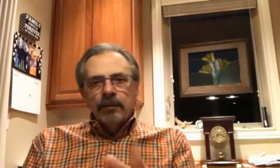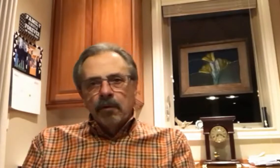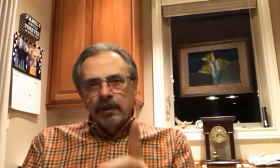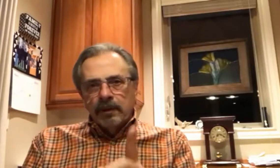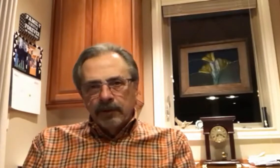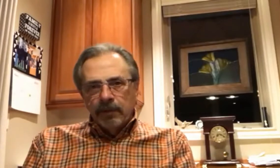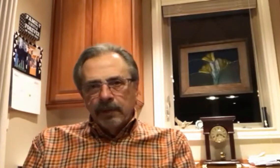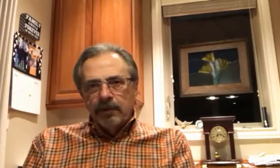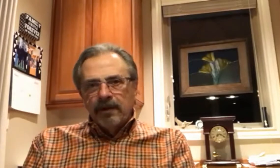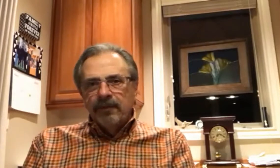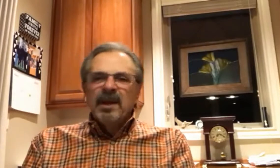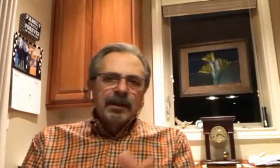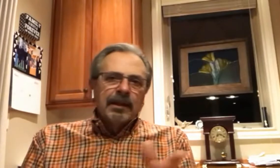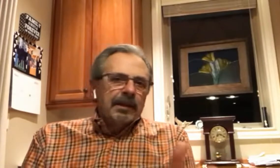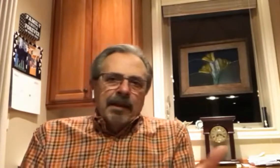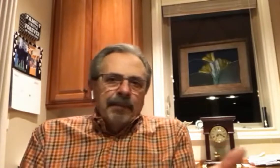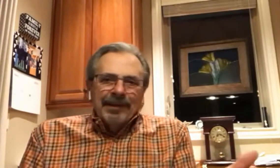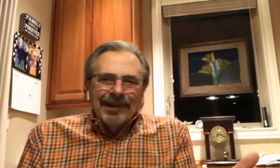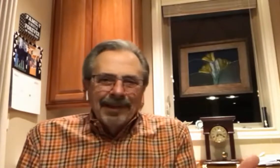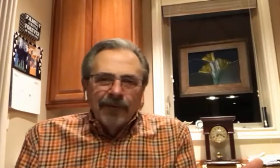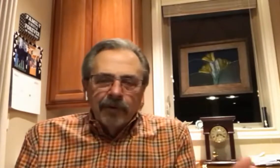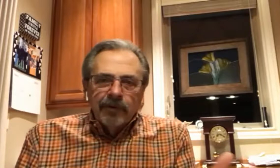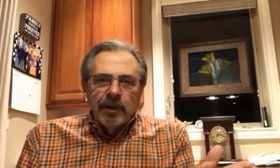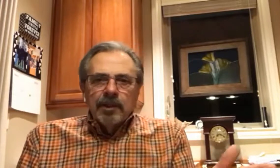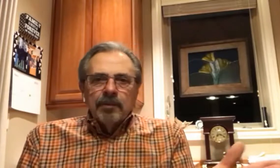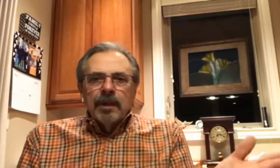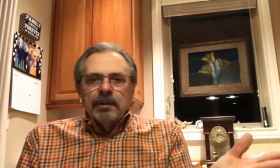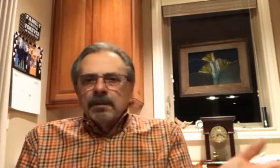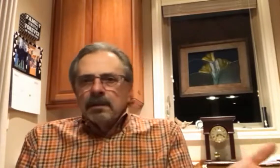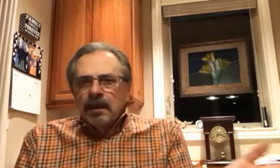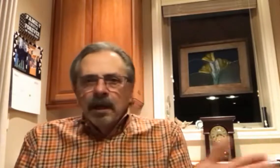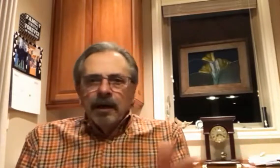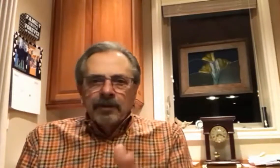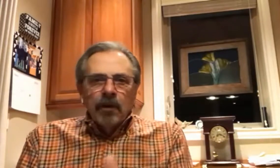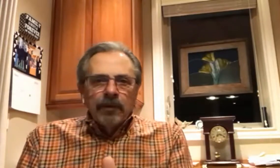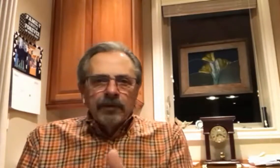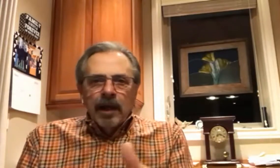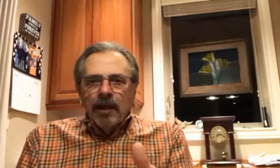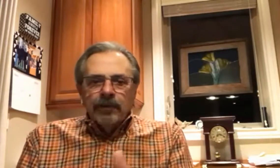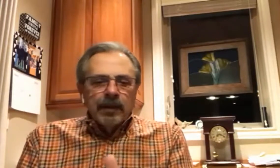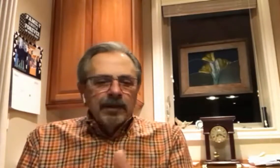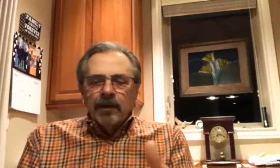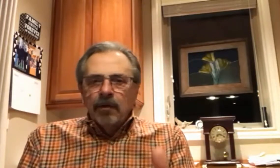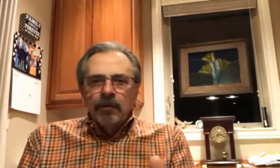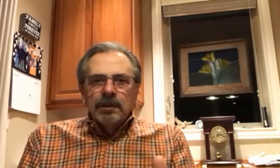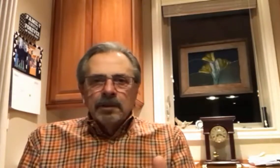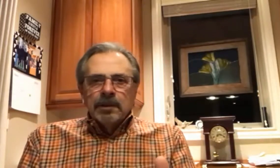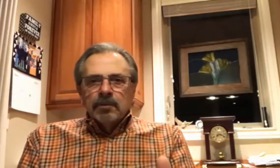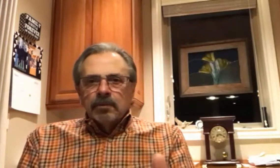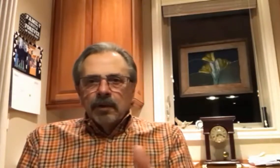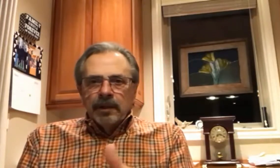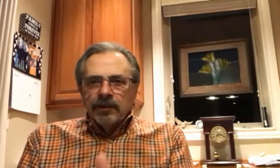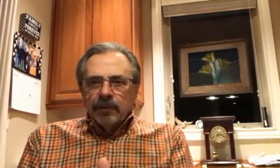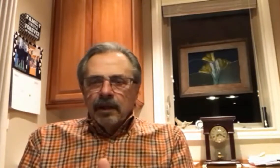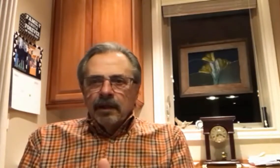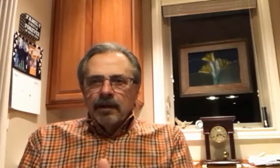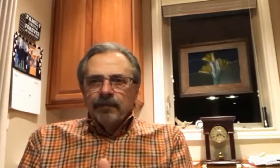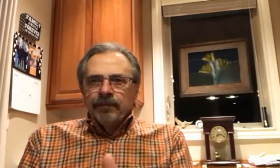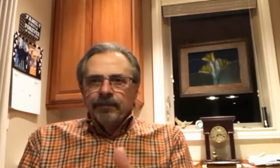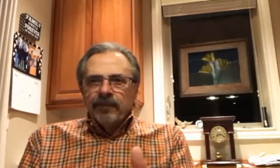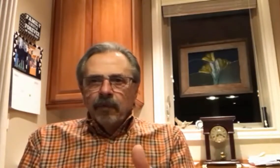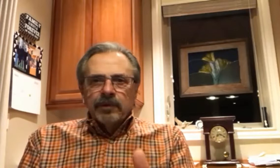that. I don't know what district you live, not that that makes any difference, but I always like to know what